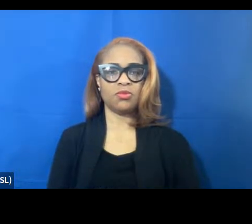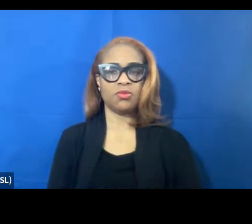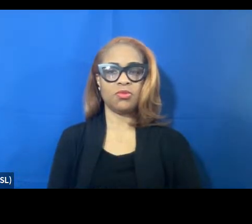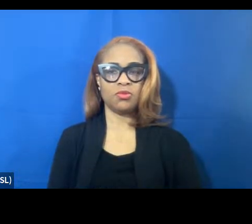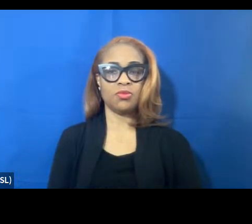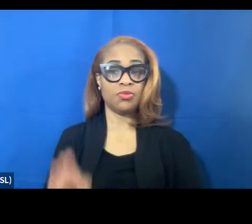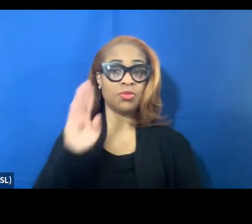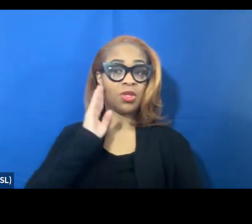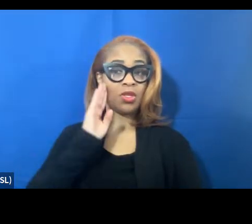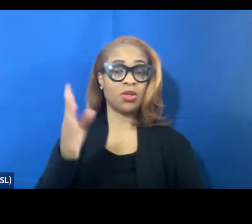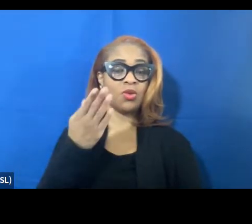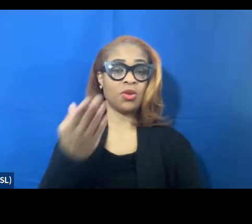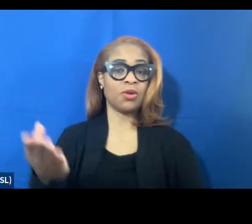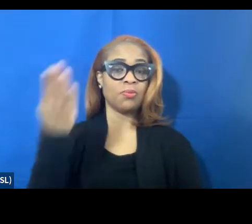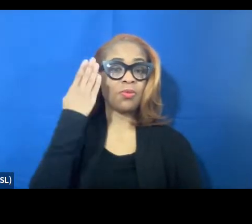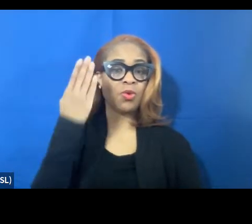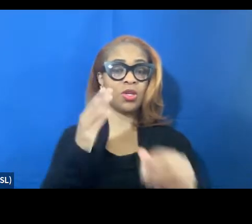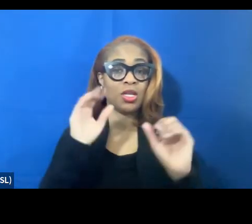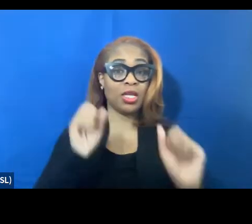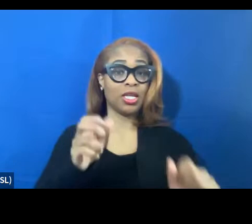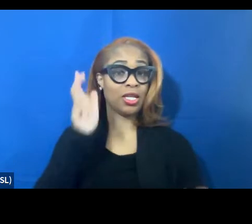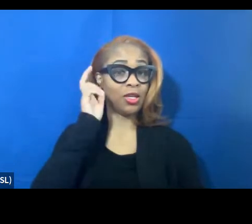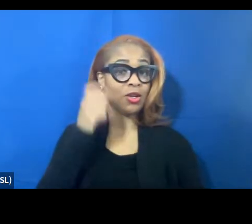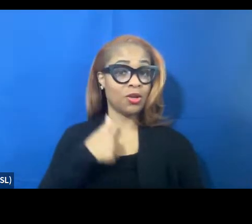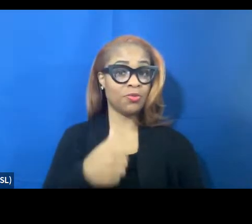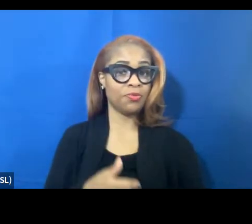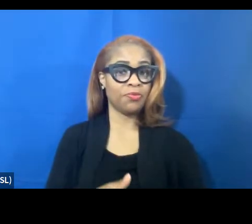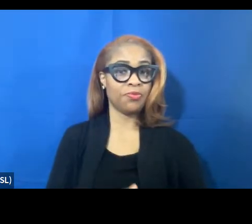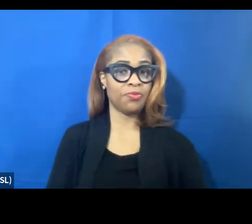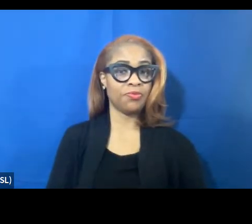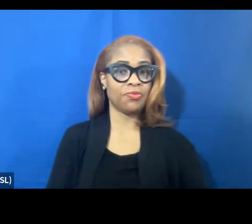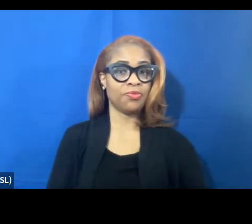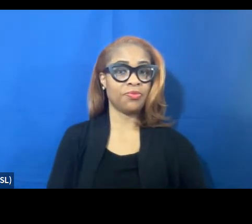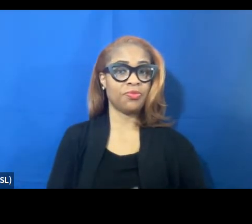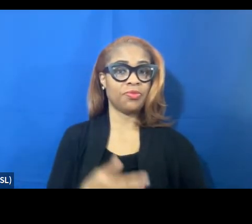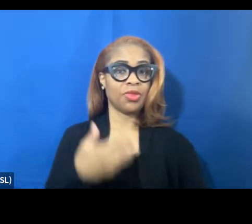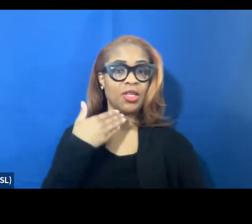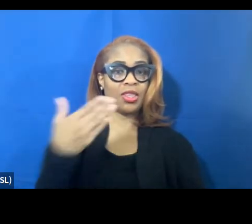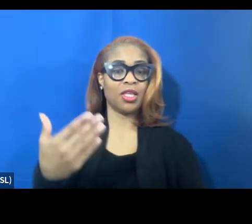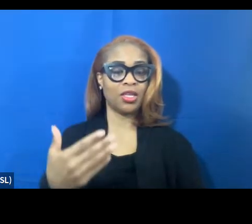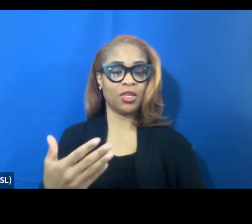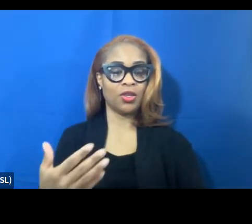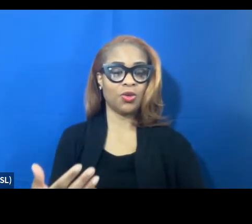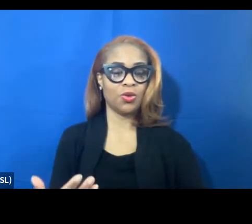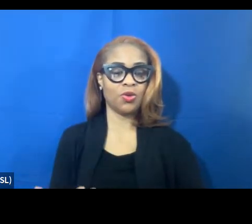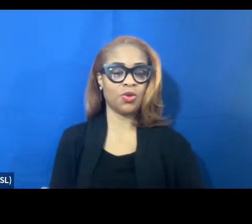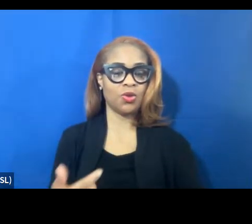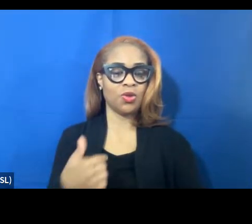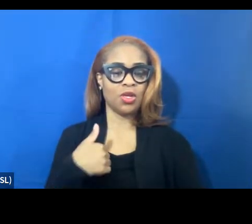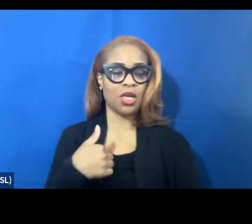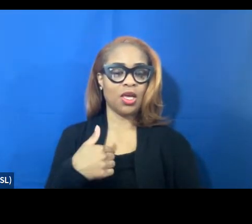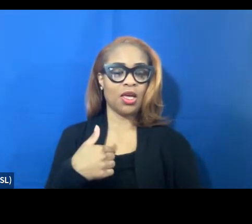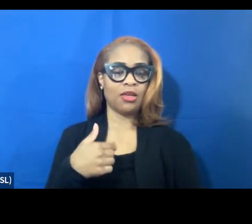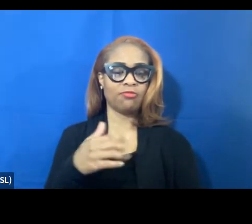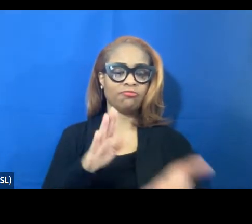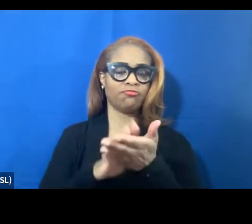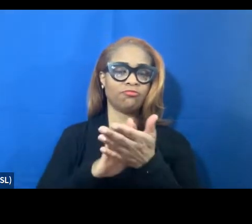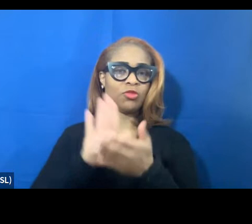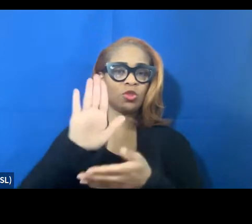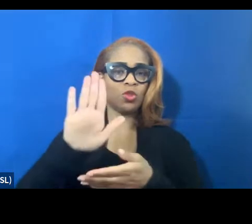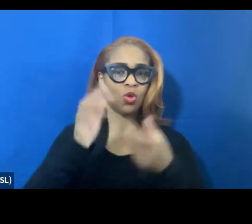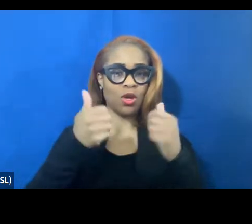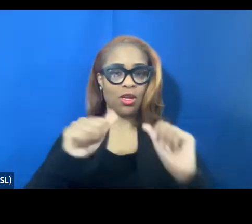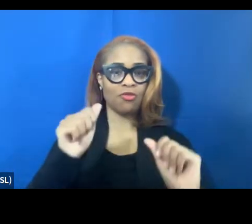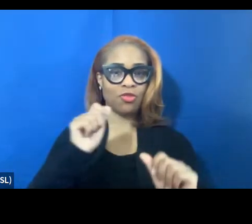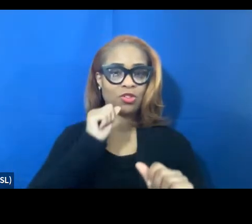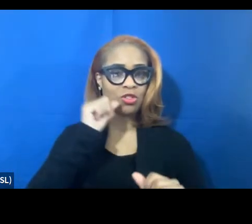hi good morning everyone can you hear me yes we can thank you um i applaud your efforts yesterday i i